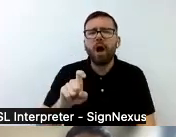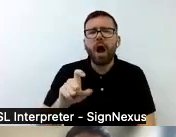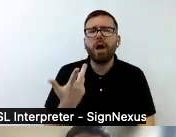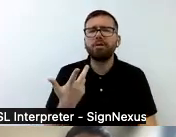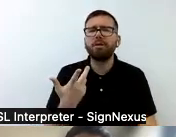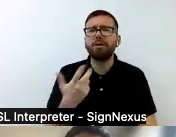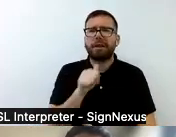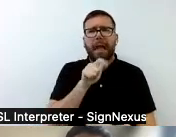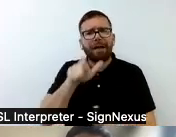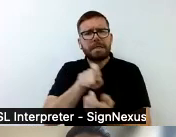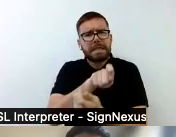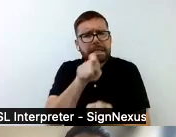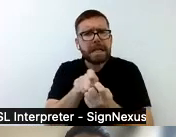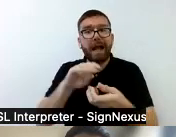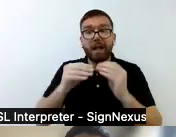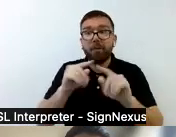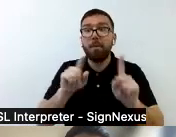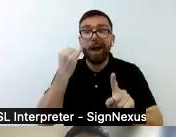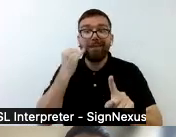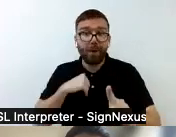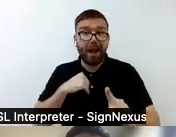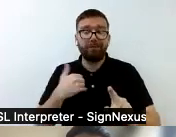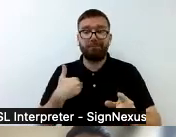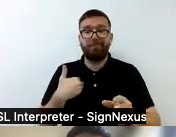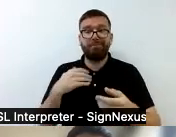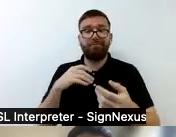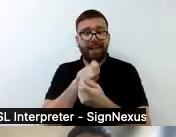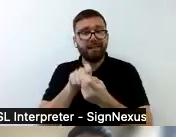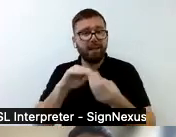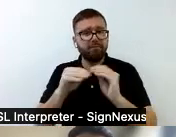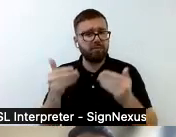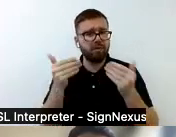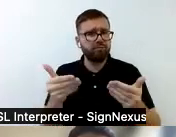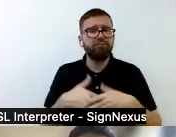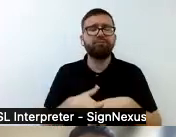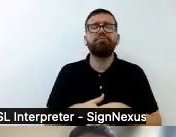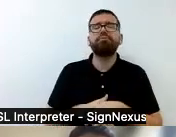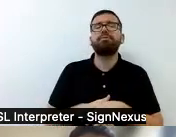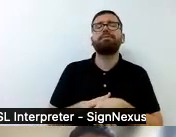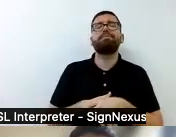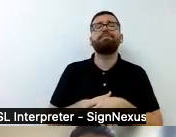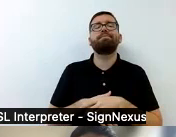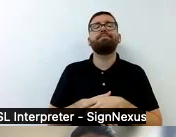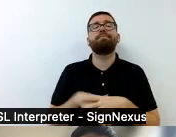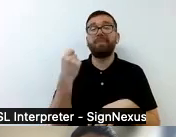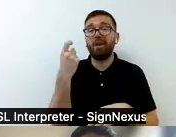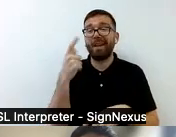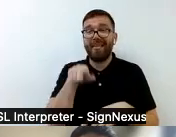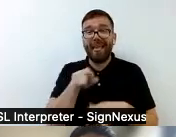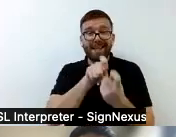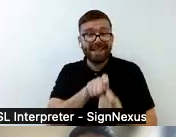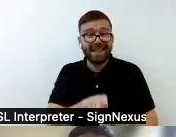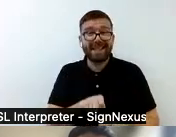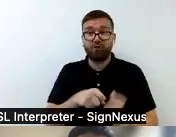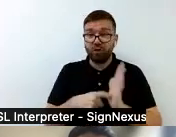numbers if you don't have exact figures available. Please note that these details are not required,